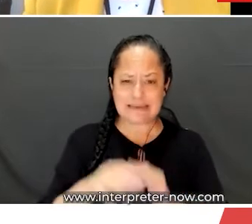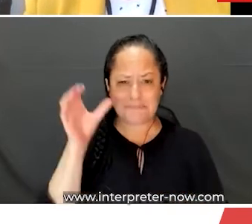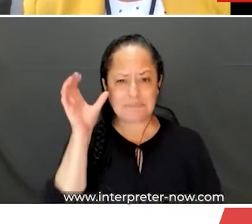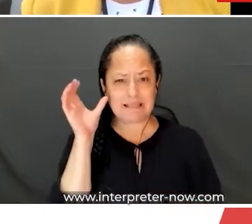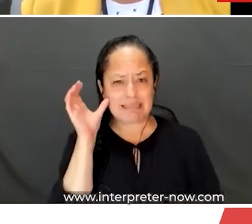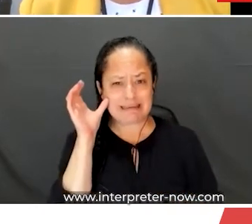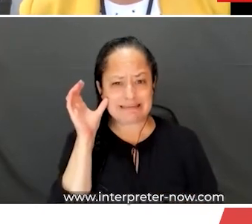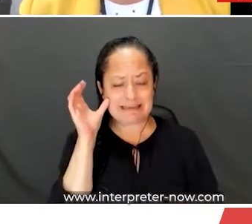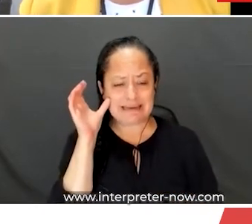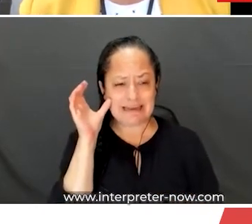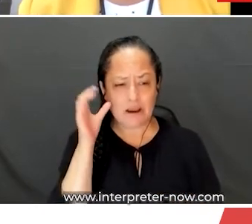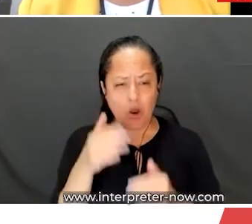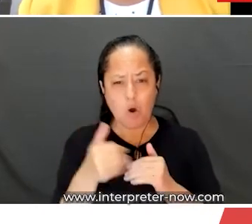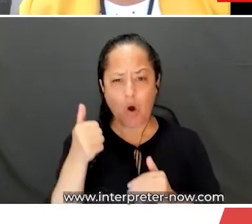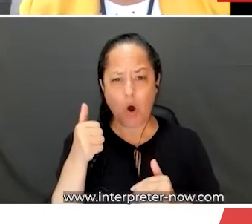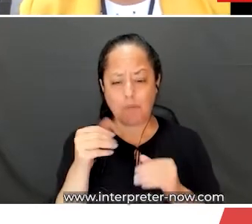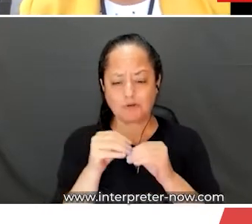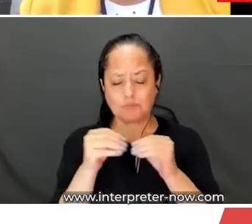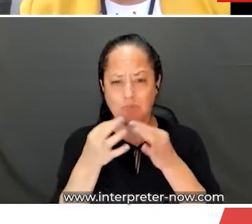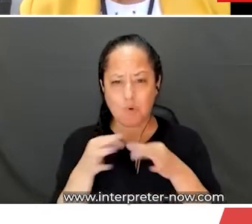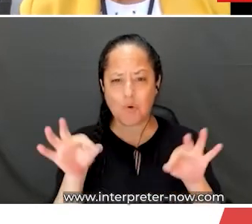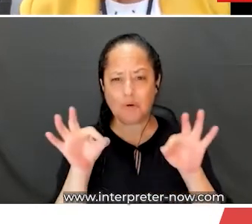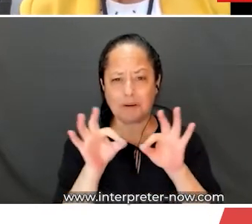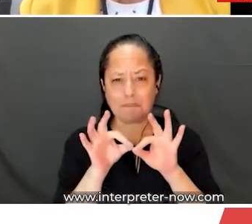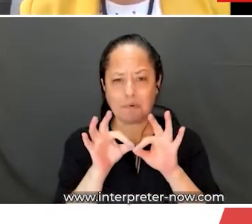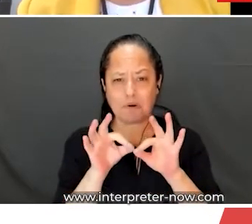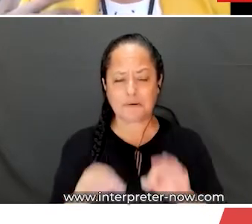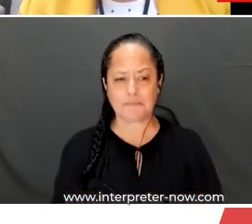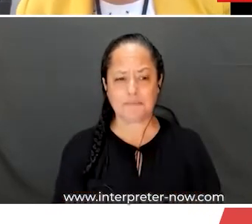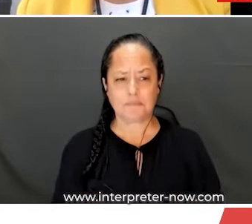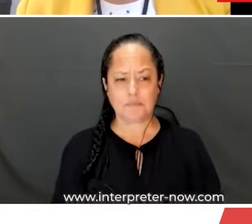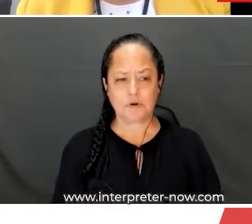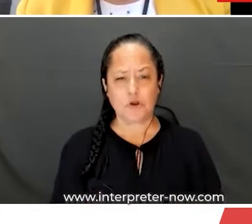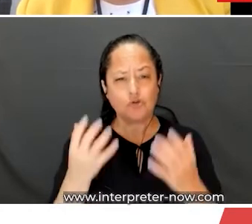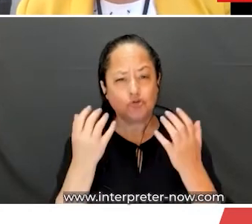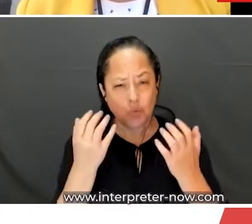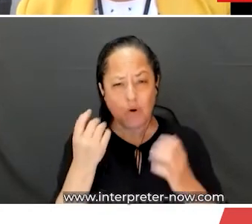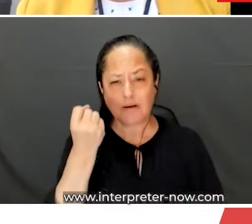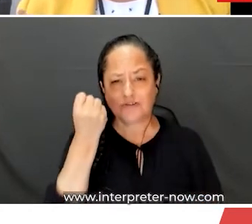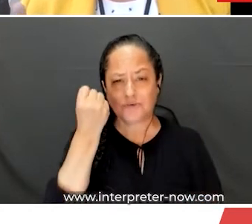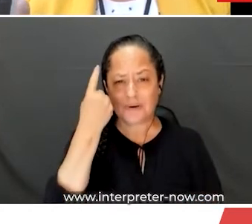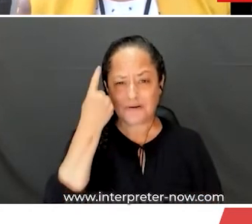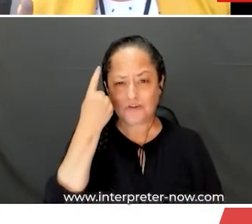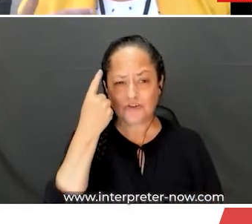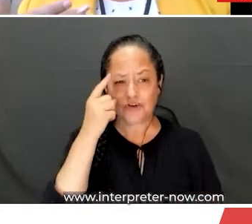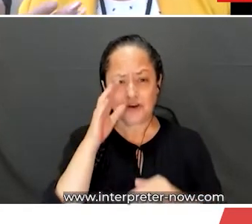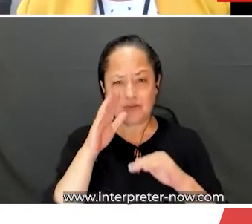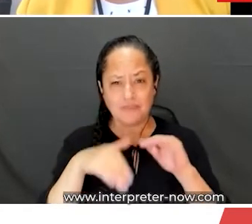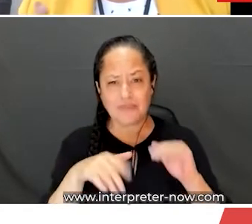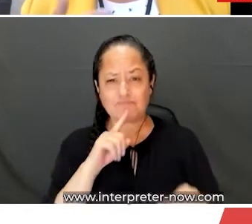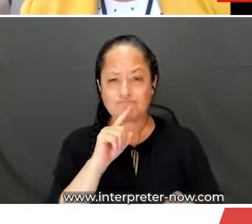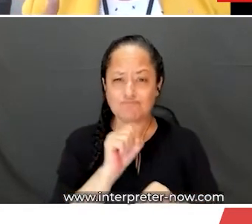almost is more important, I would say, to want to understand than even